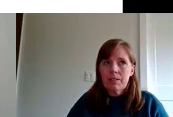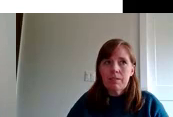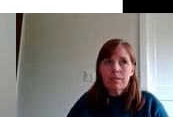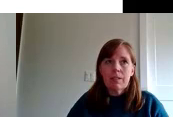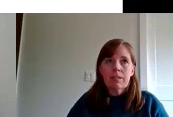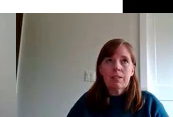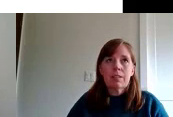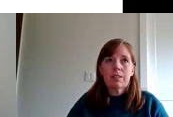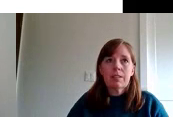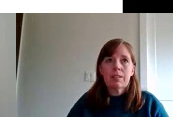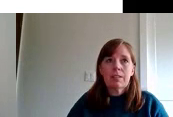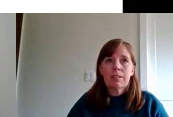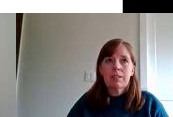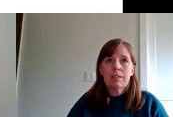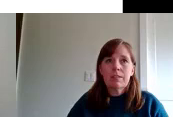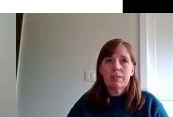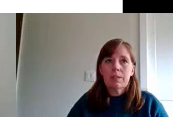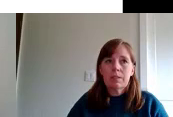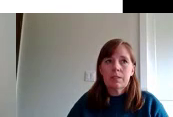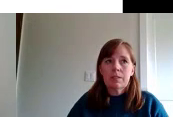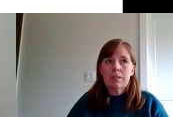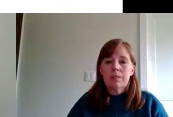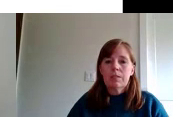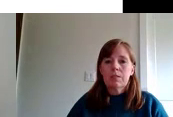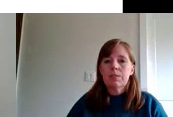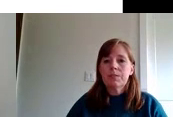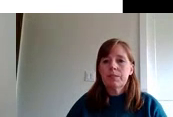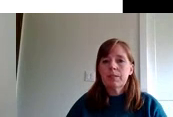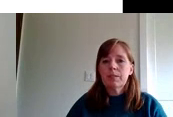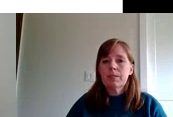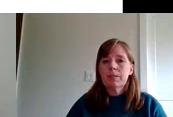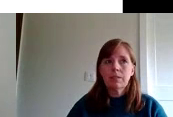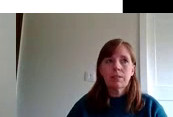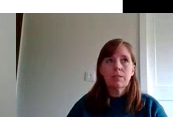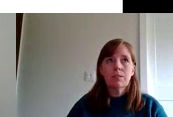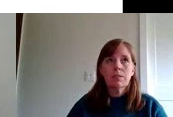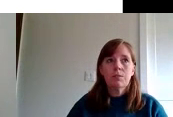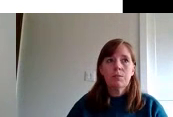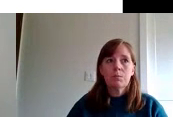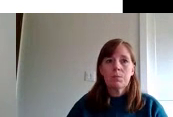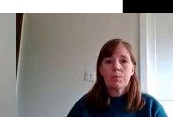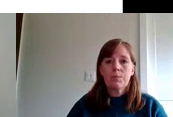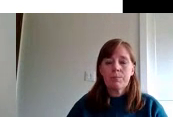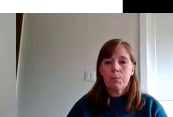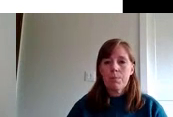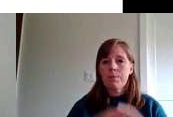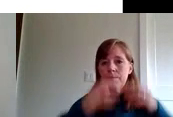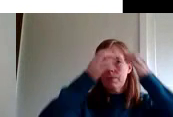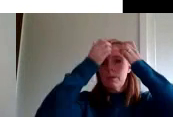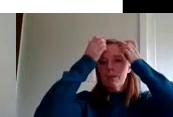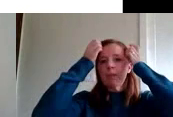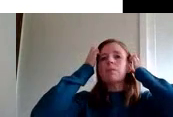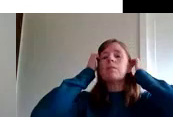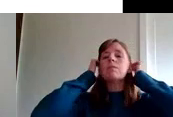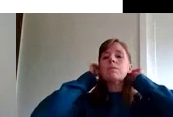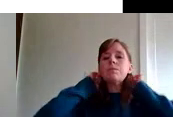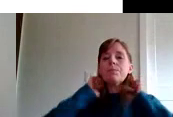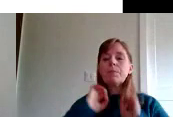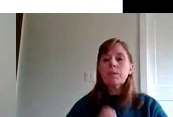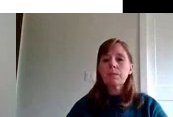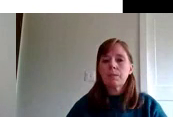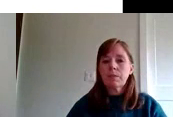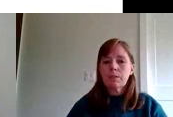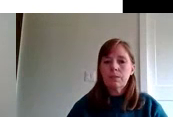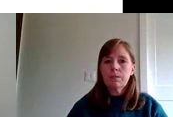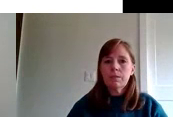area. Actually, it was the same student with the who didn't have the document camera in the spring.